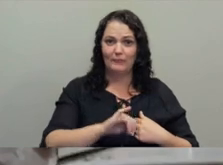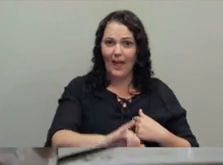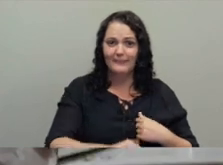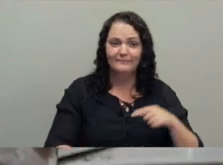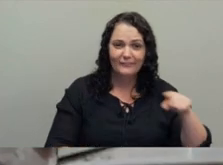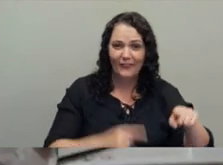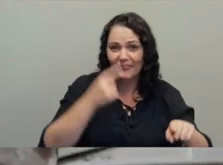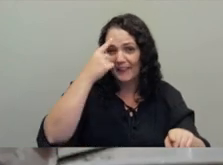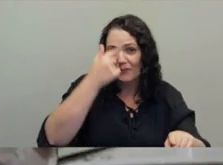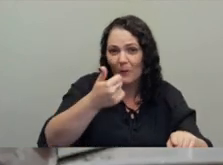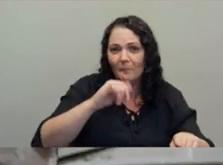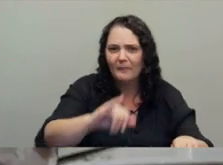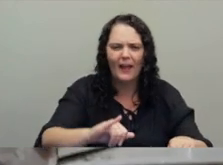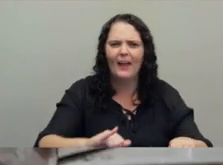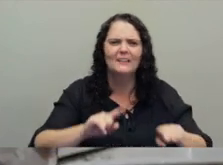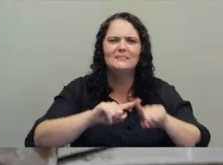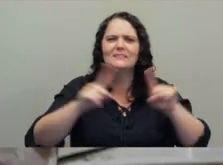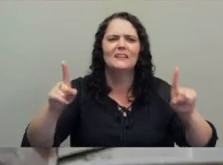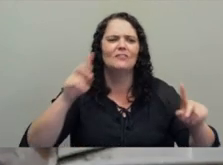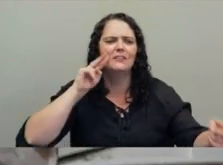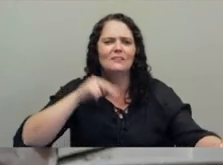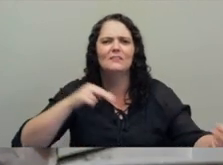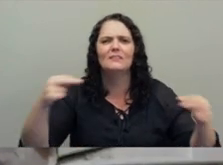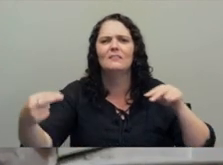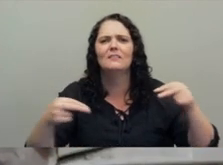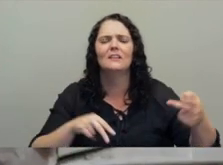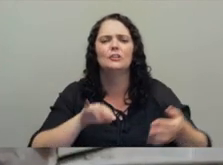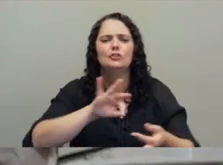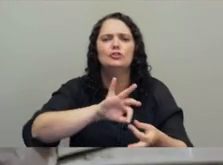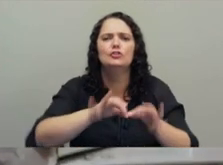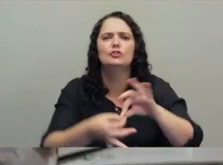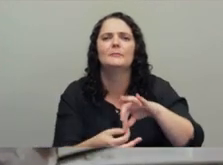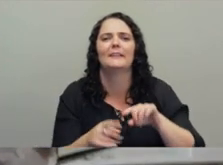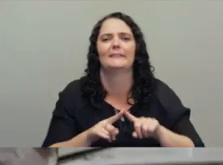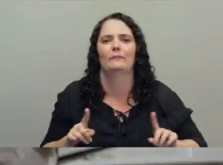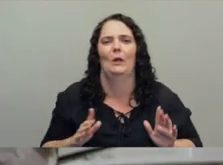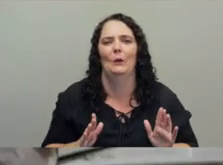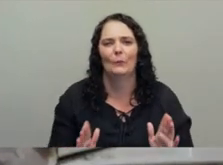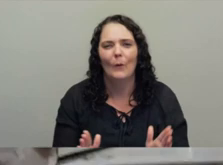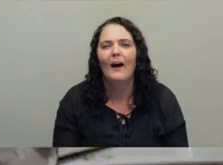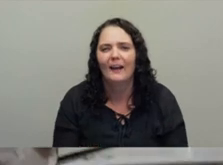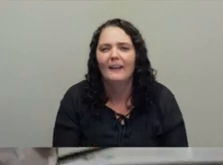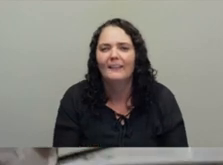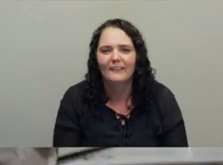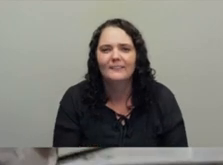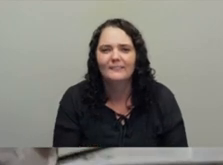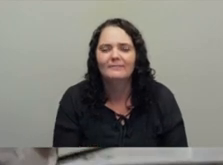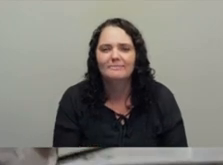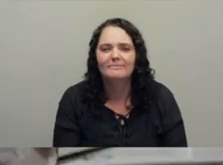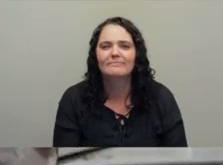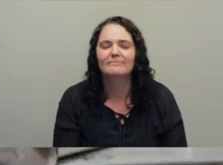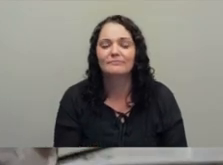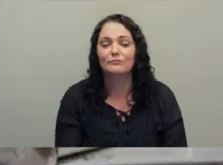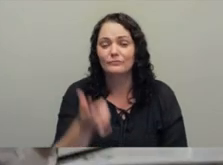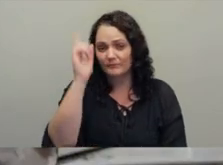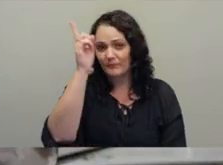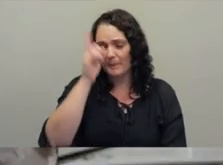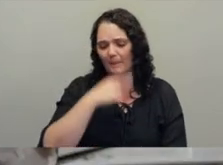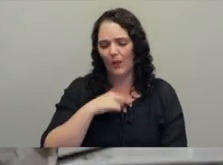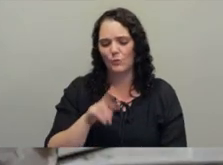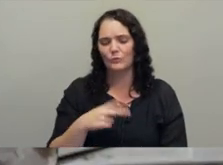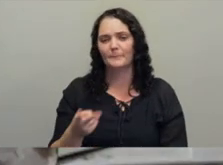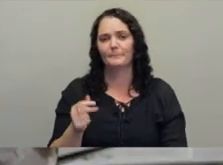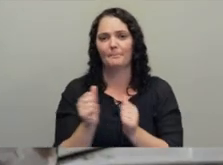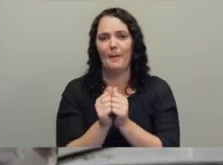draw on y'all. All right, so I want you to get one final sheet of paper. I'm gonna switch it over now. I'm gonna switch it over to a sheet of